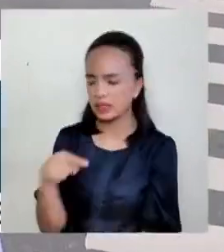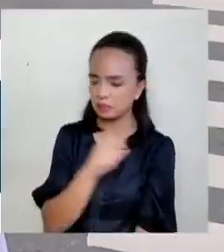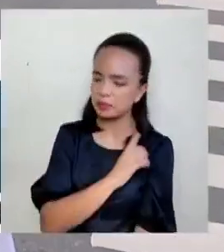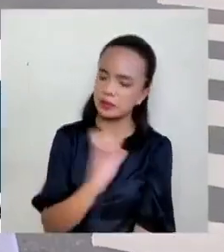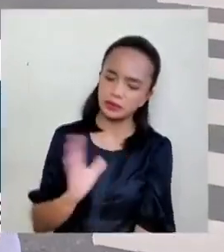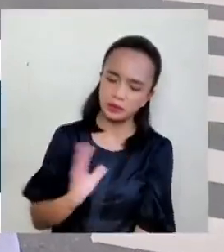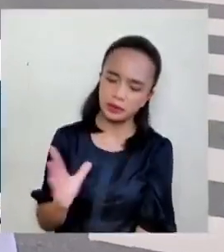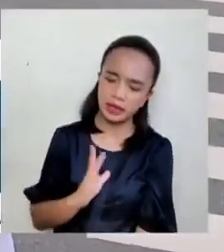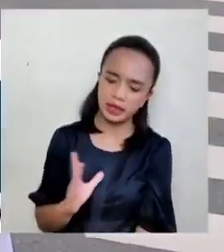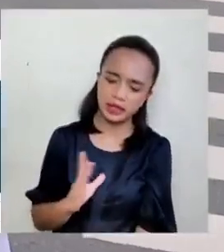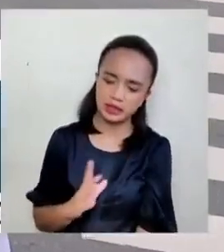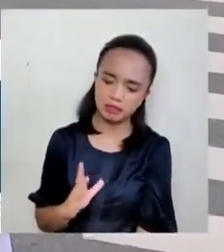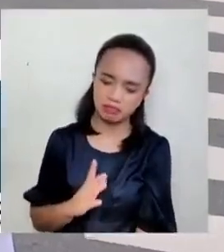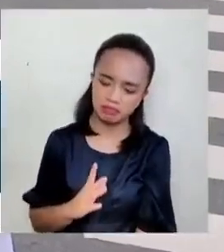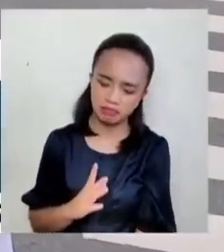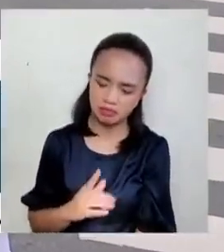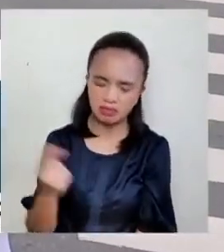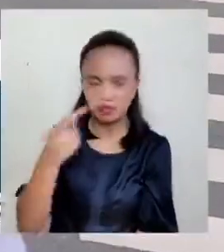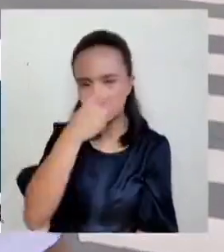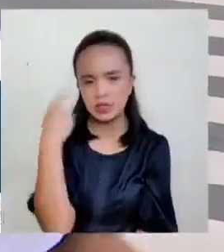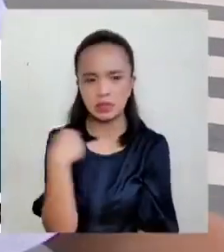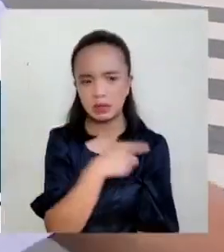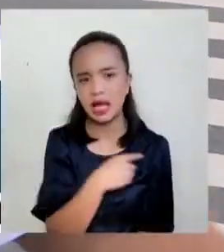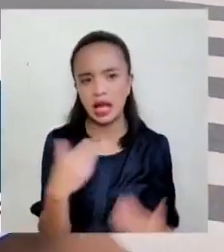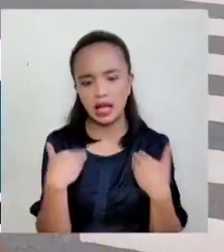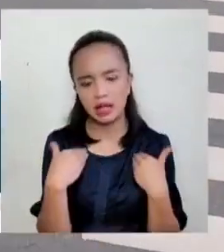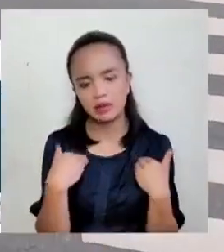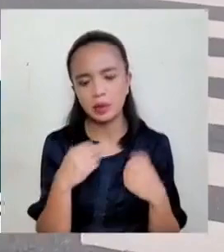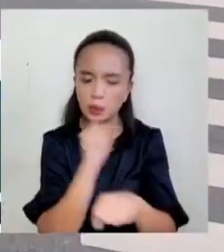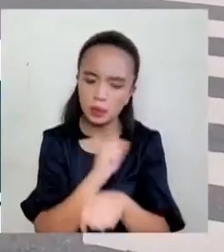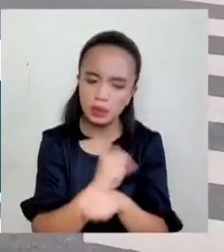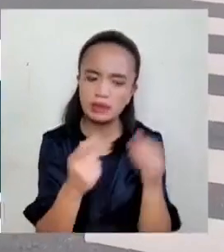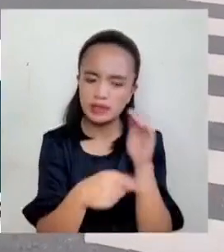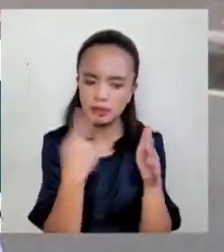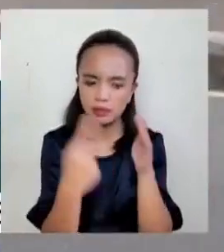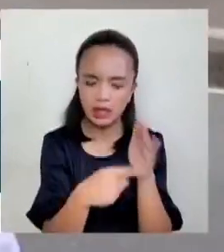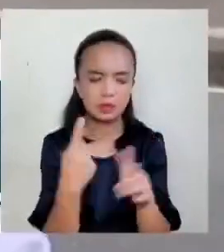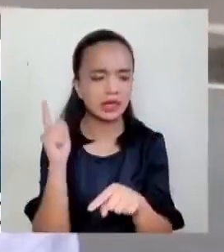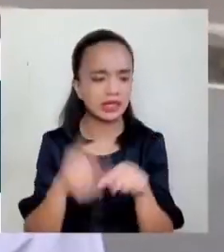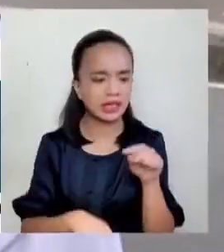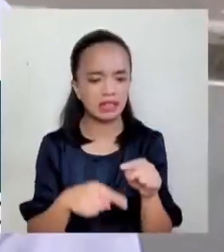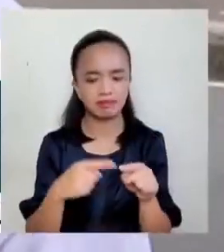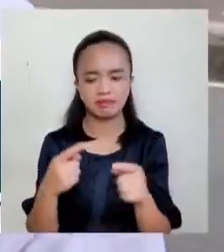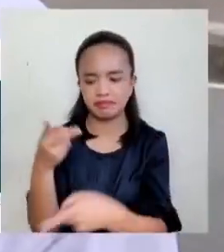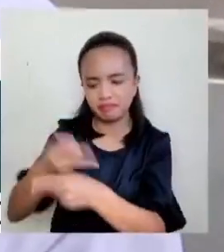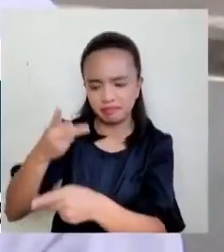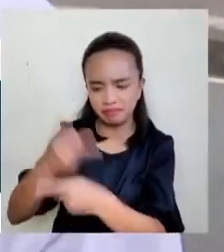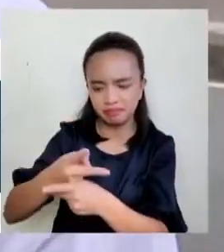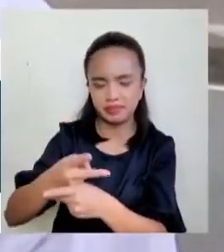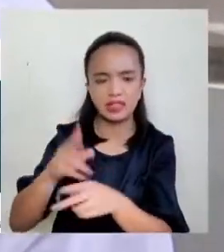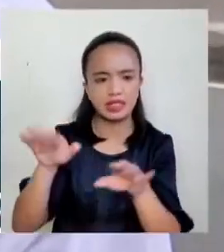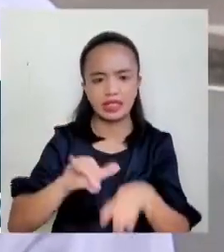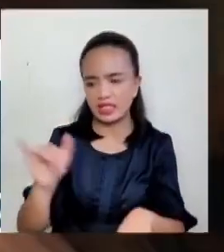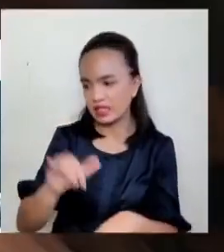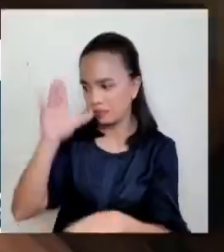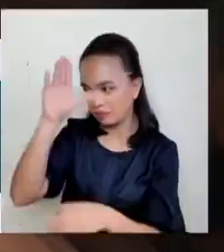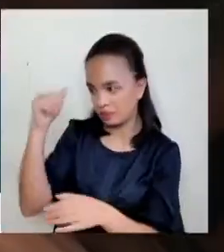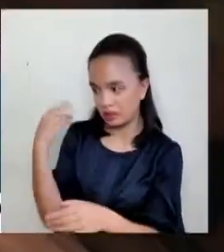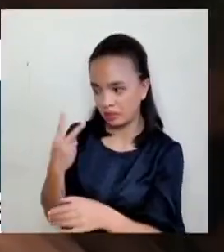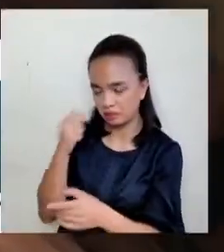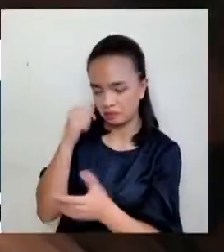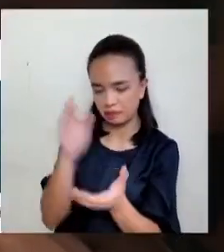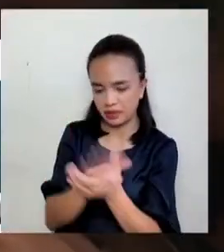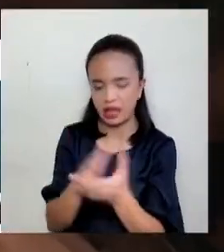kasi kami kasi may mga trabaho din kami. Minsan hindi namin maasikaso yung mga bata. Parehas kami mag-asawa, may trabaho eh.